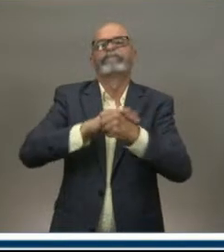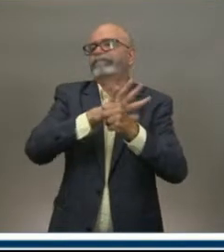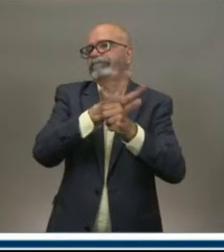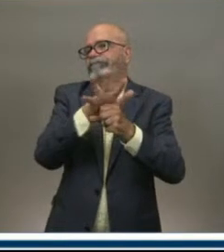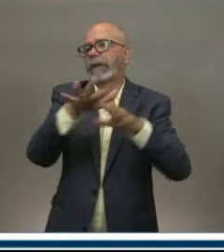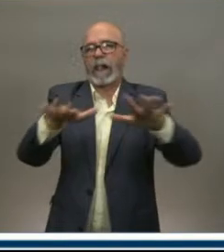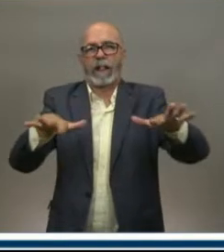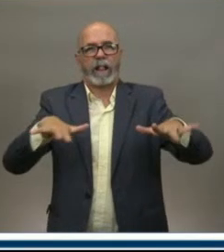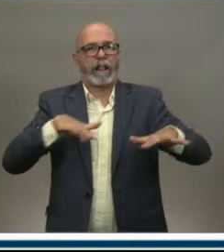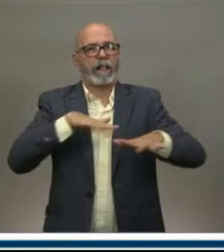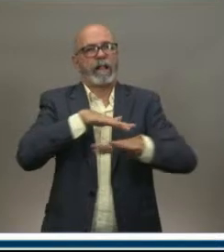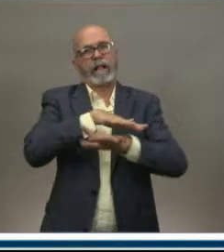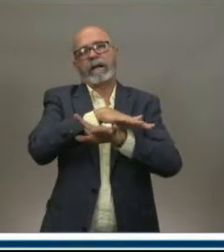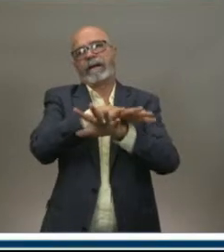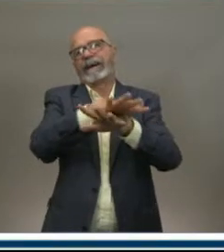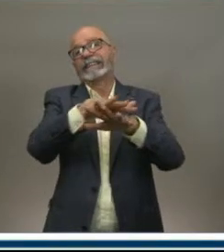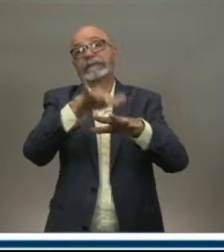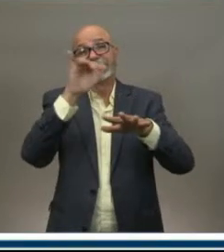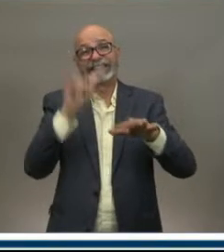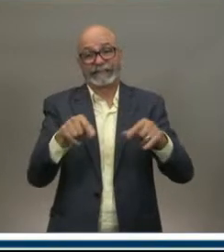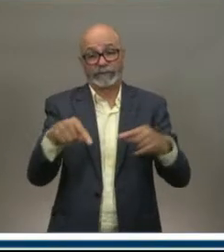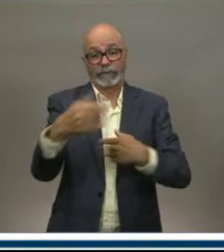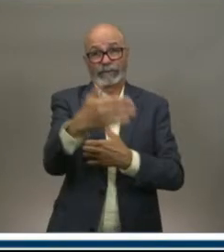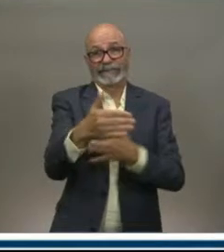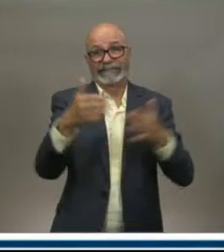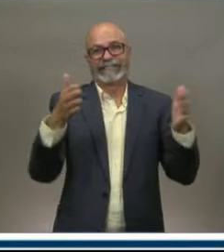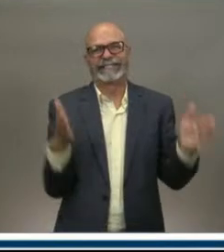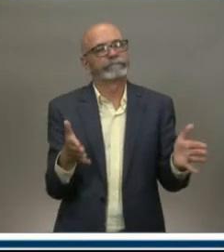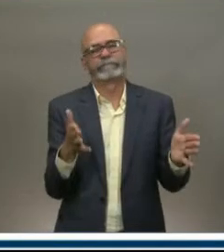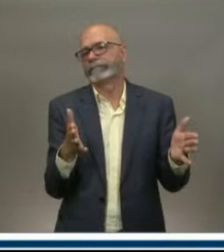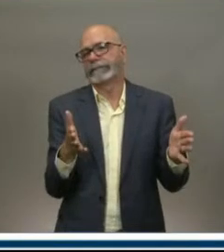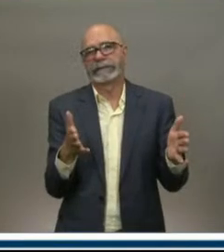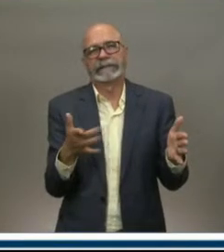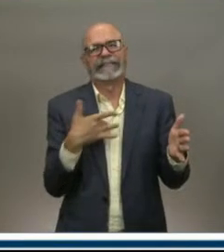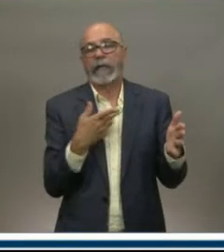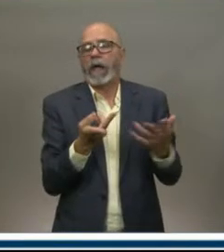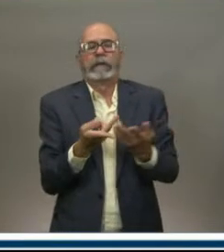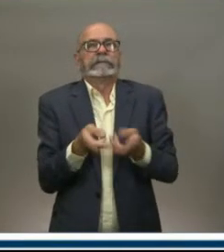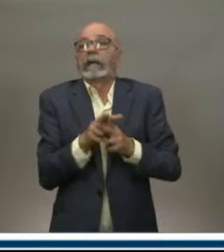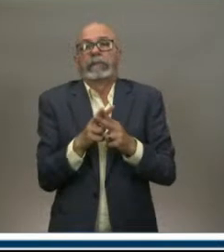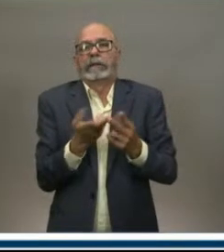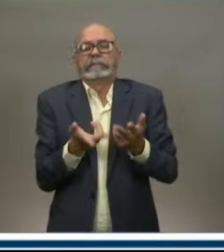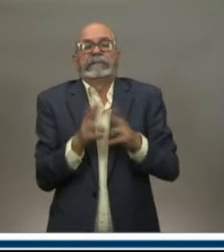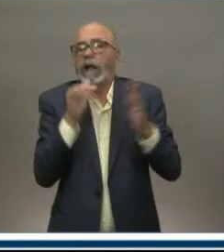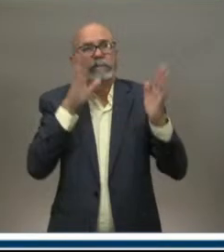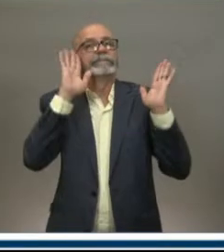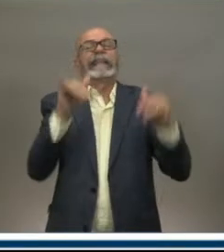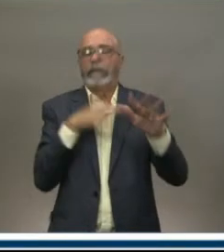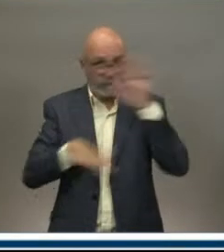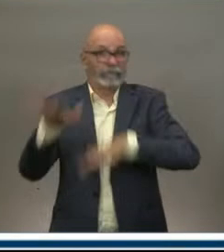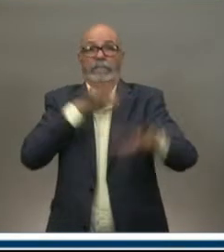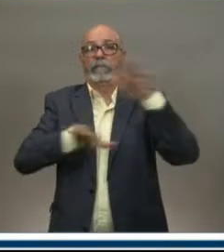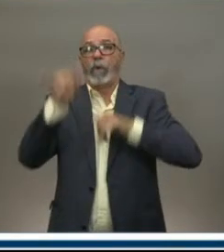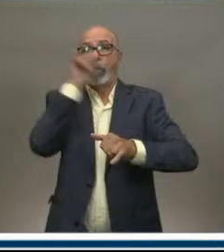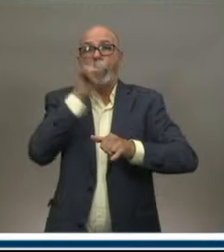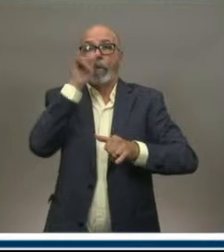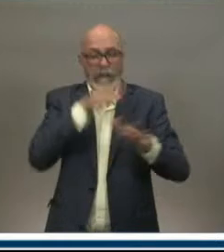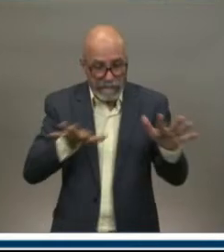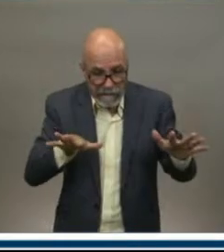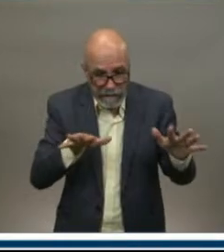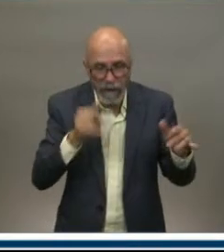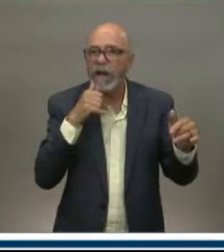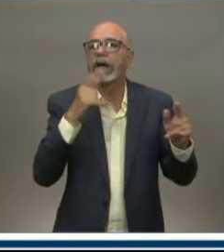location far exceeded the capacity of what was prepared for a COVID